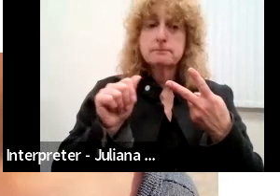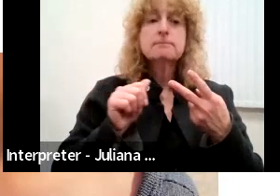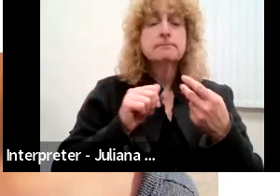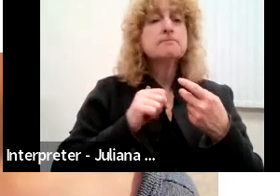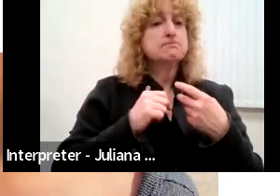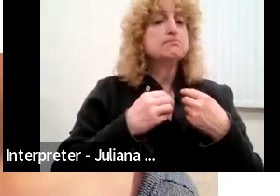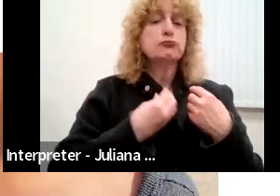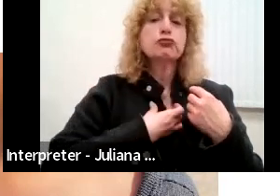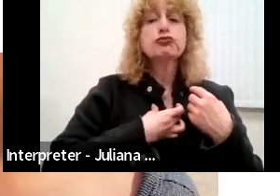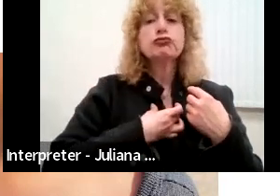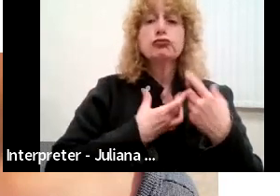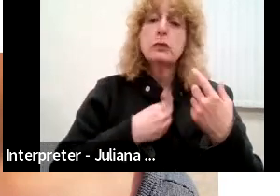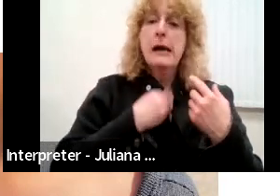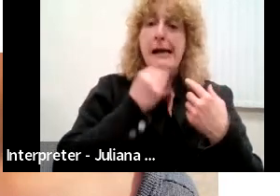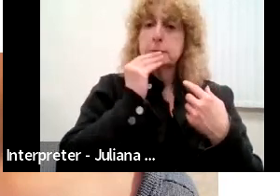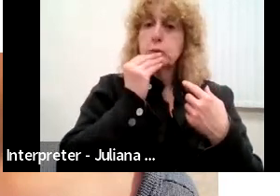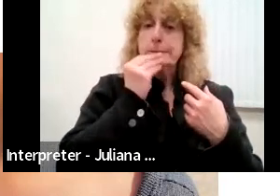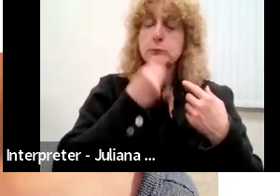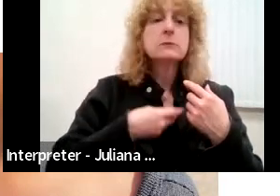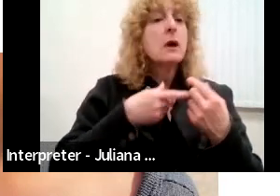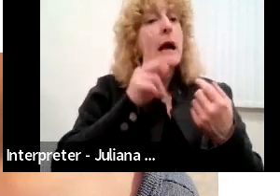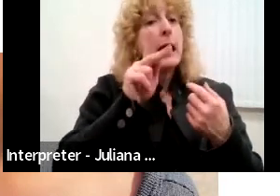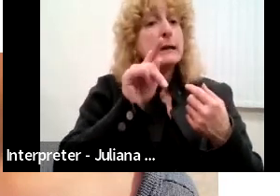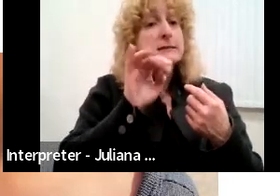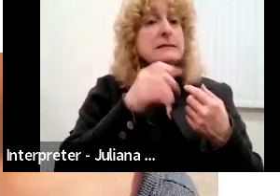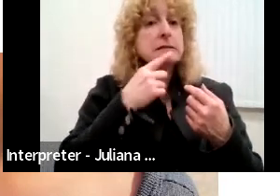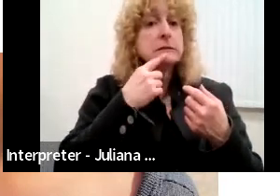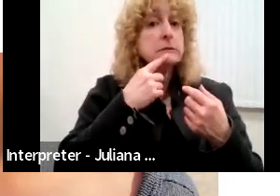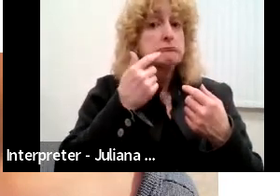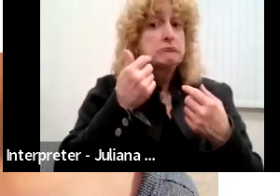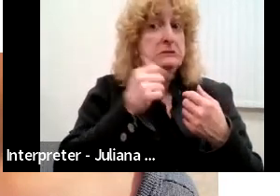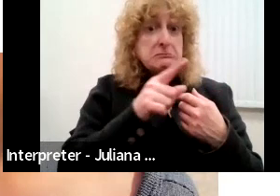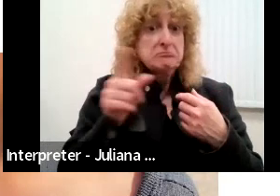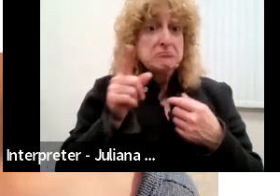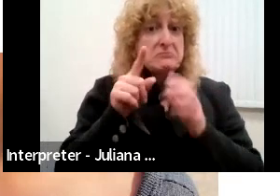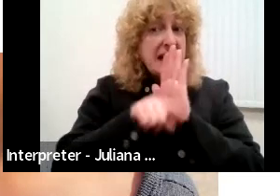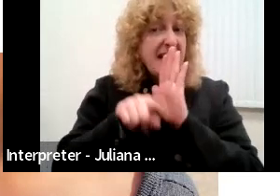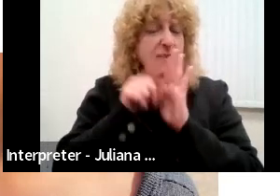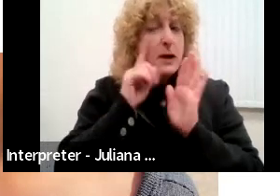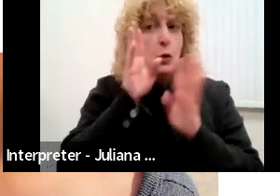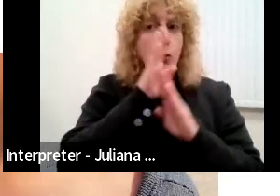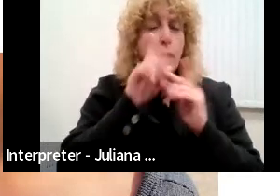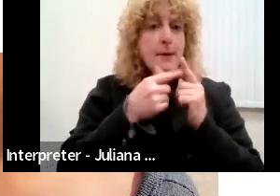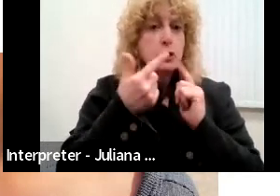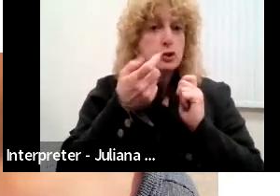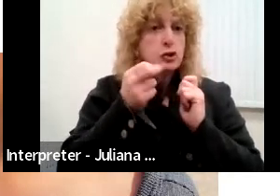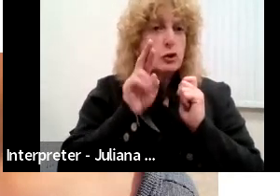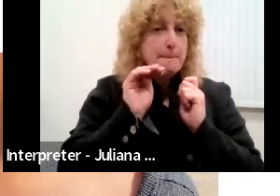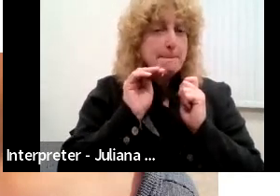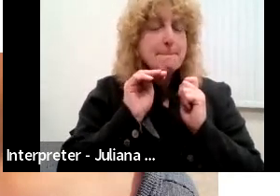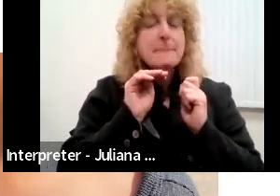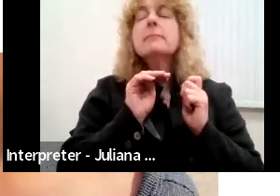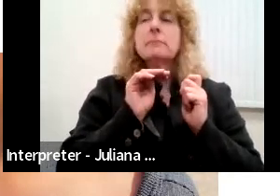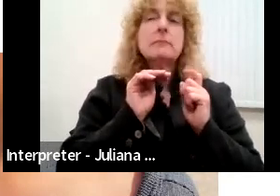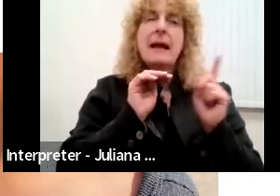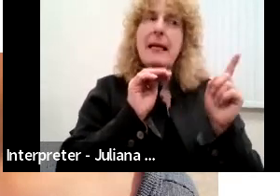anyone have any negatives with them? I get worried about the germs. Yeah, I think that's she was really big